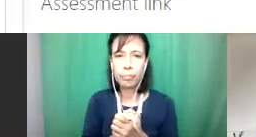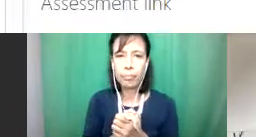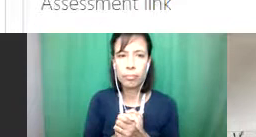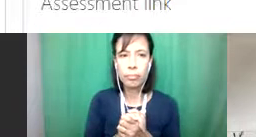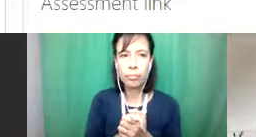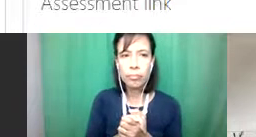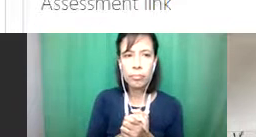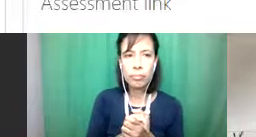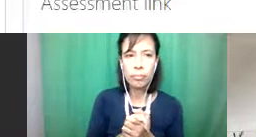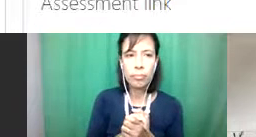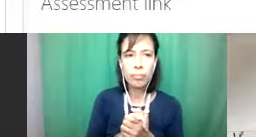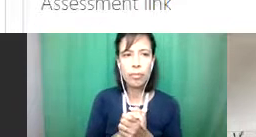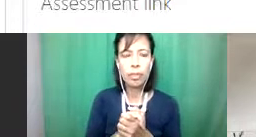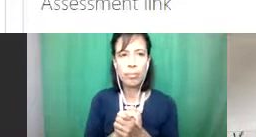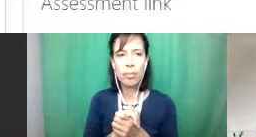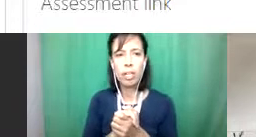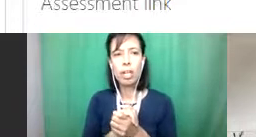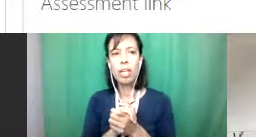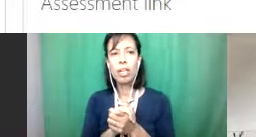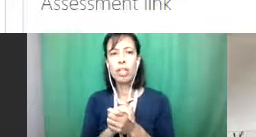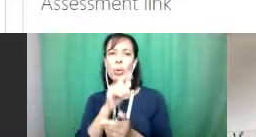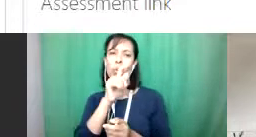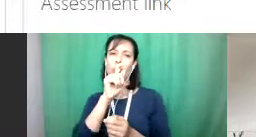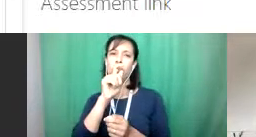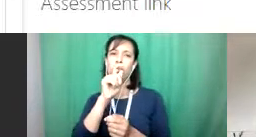can click on that, that's gone.